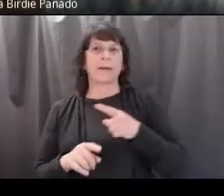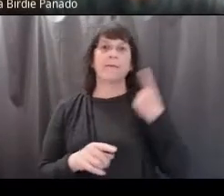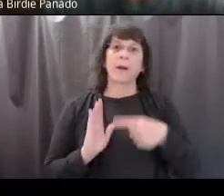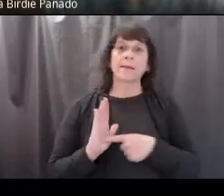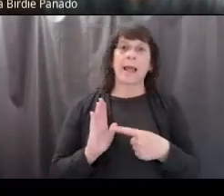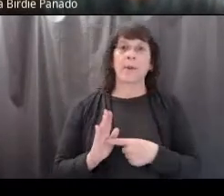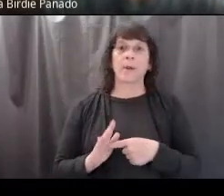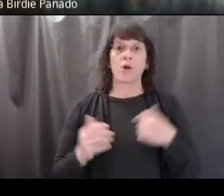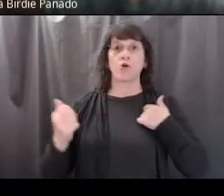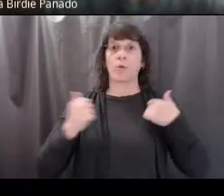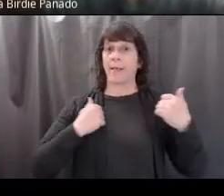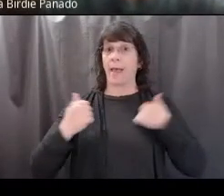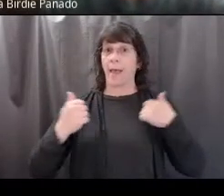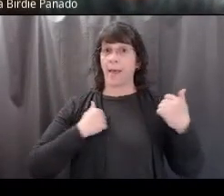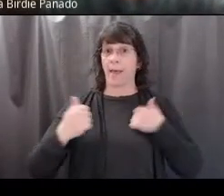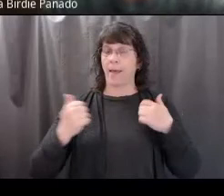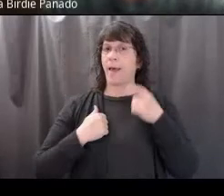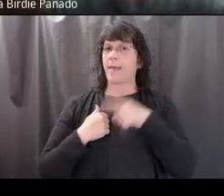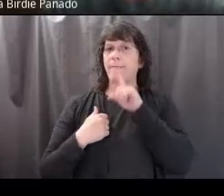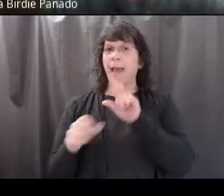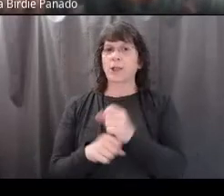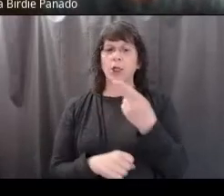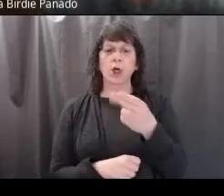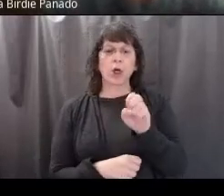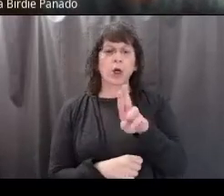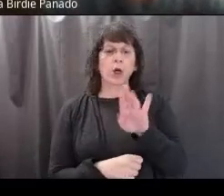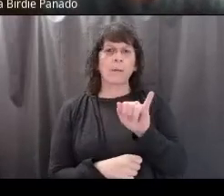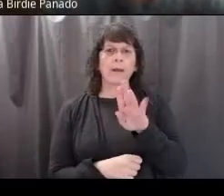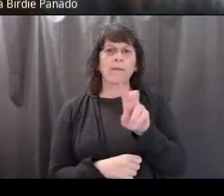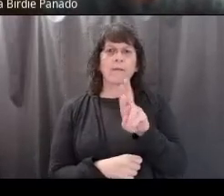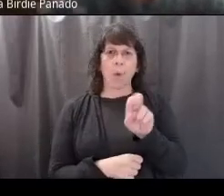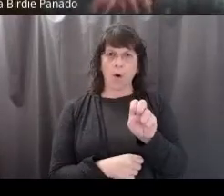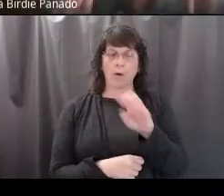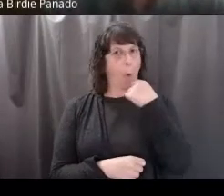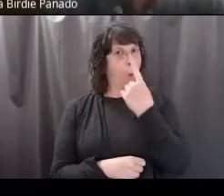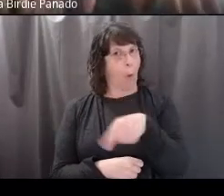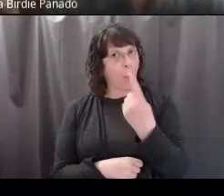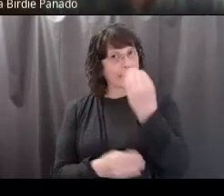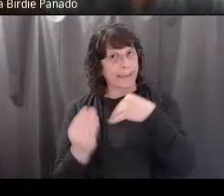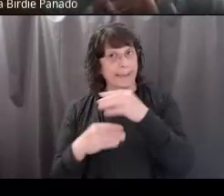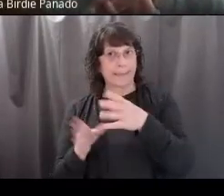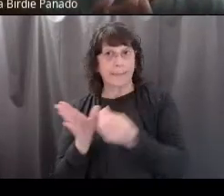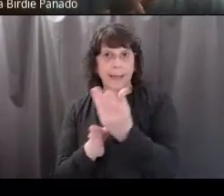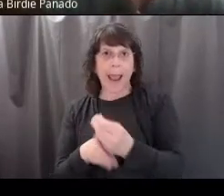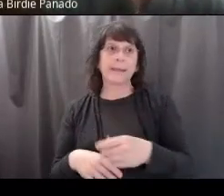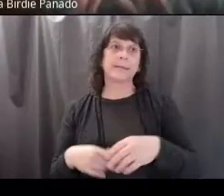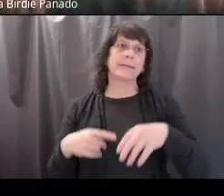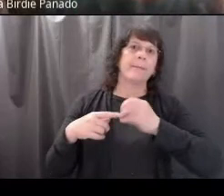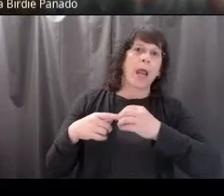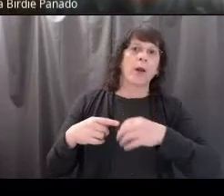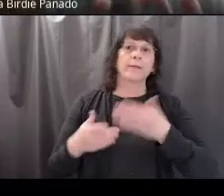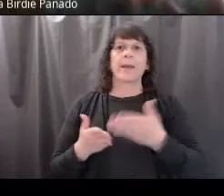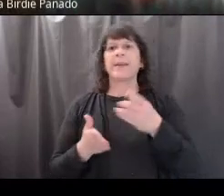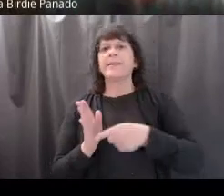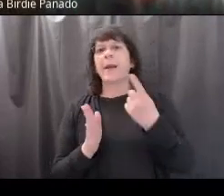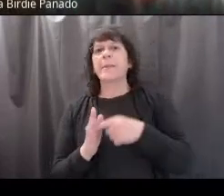example, gorillas are actually herbivores, so they only eat plants and berries and maybe